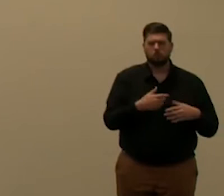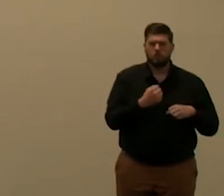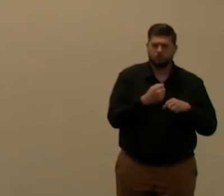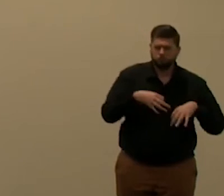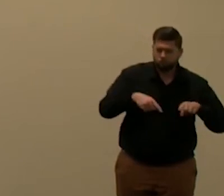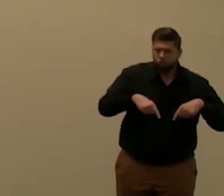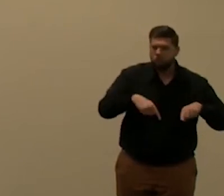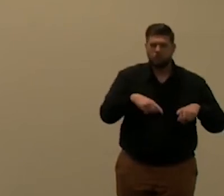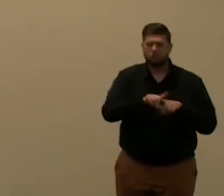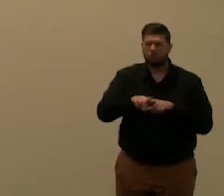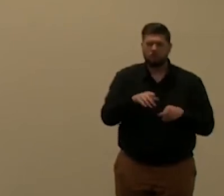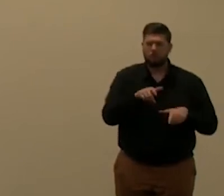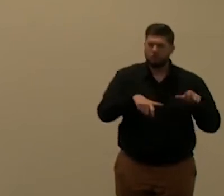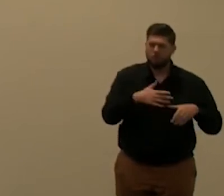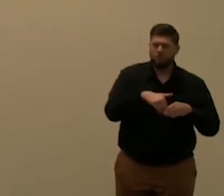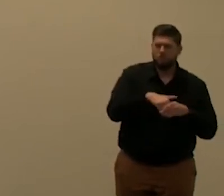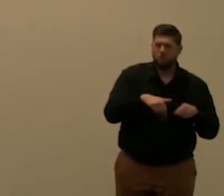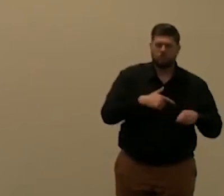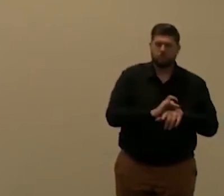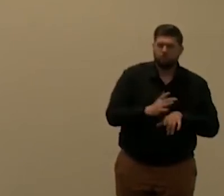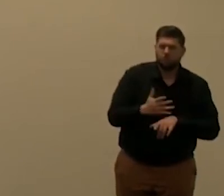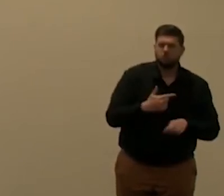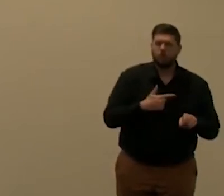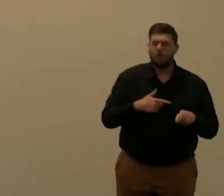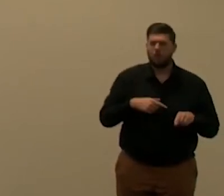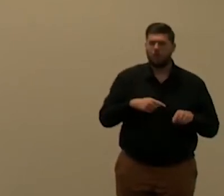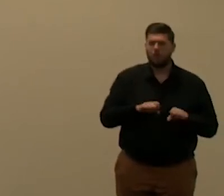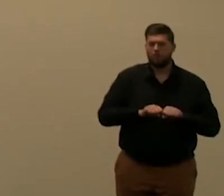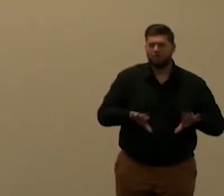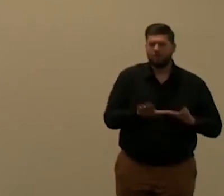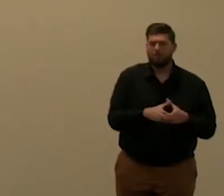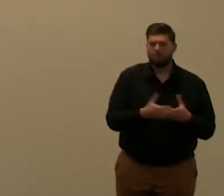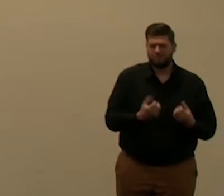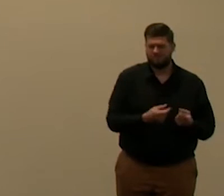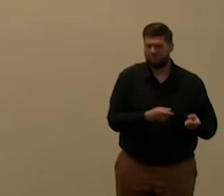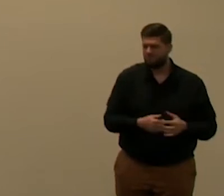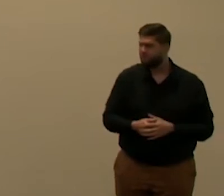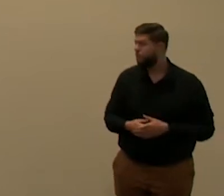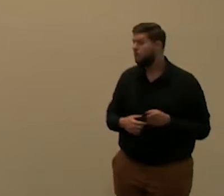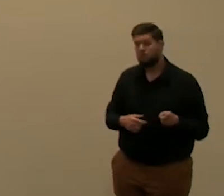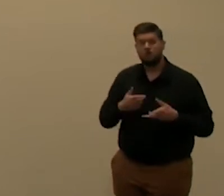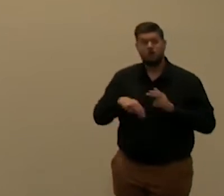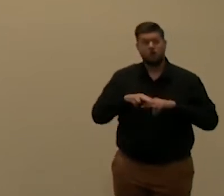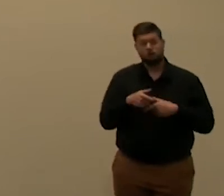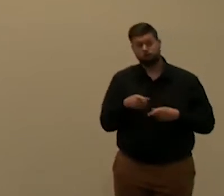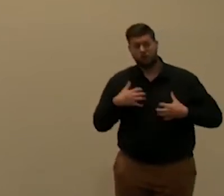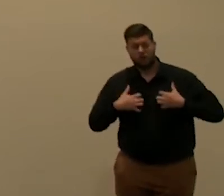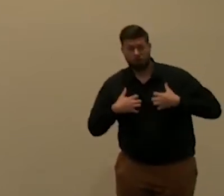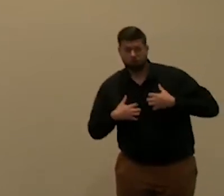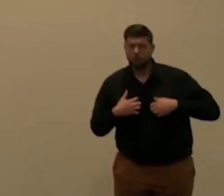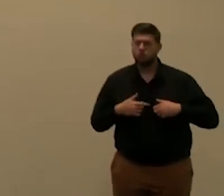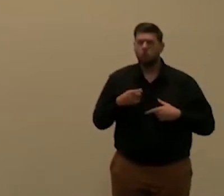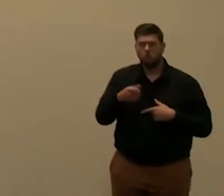involved in that. But that's really like a professional way to set that all up. But if you're interested, or if you have like a